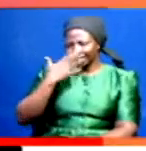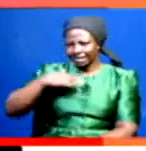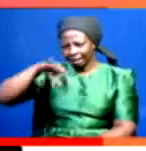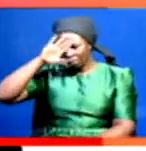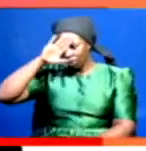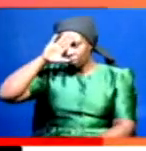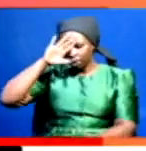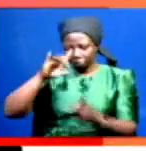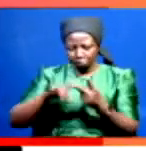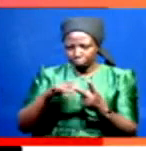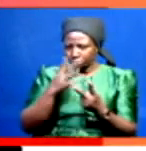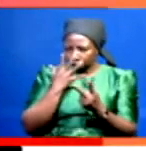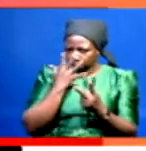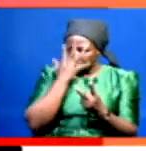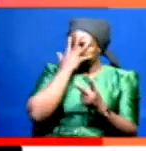shame,